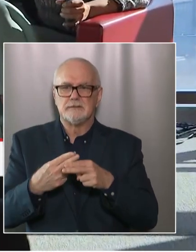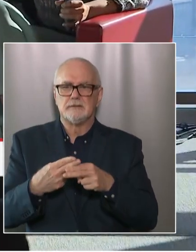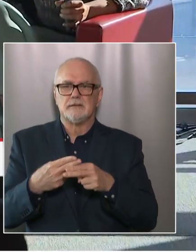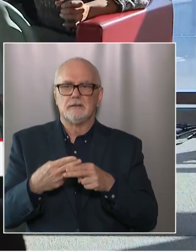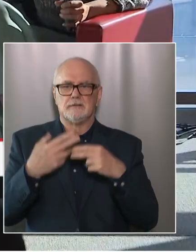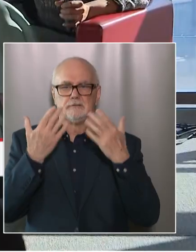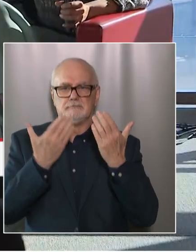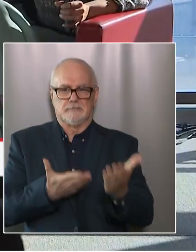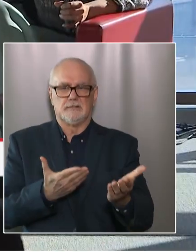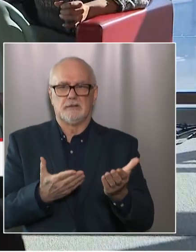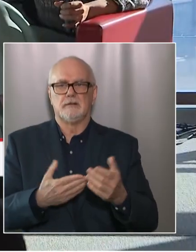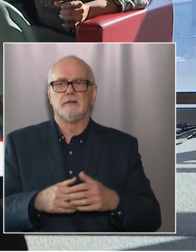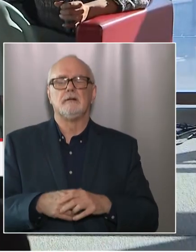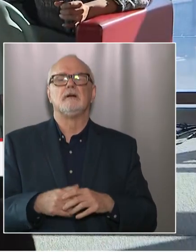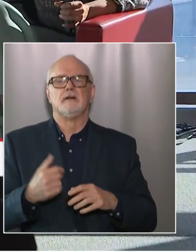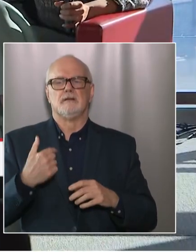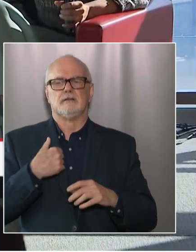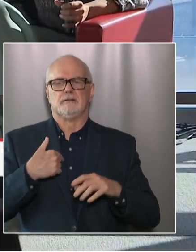When I was doing some research,